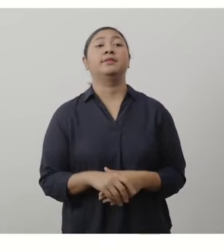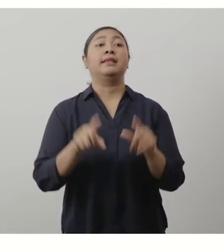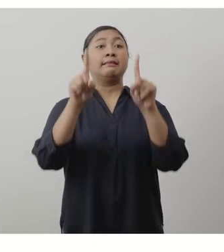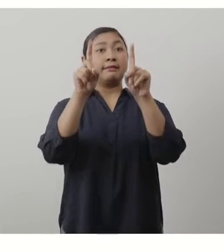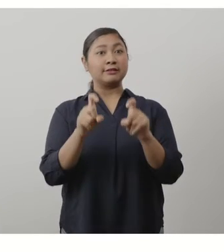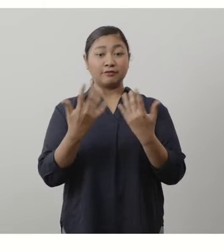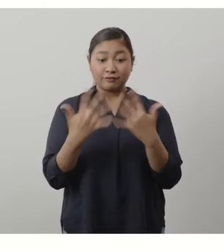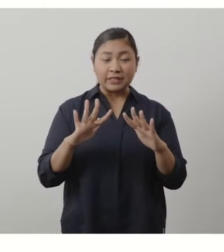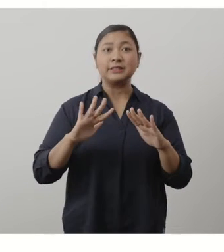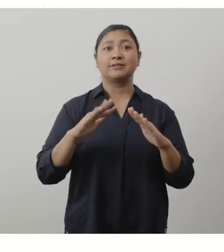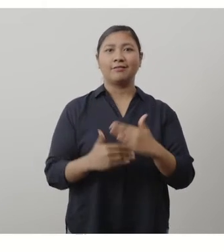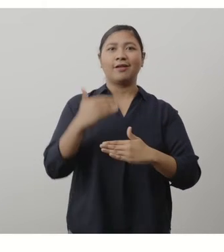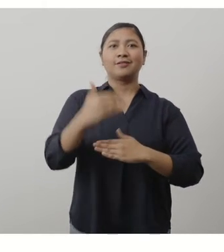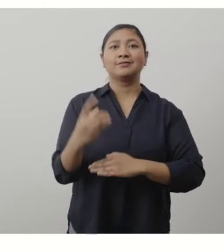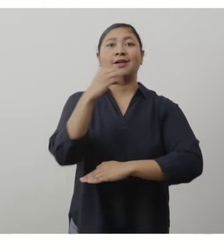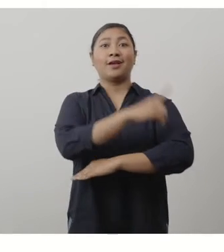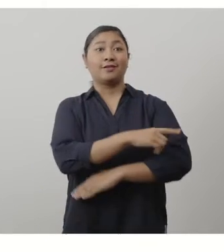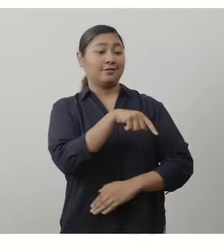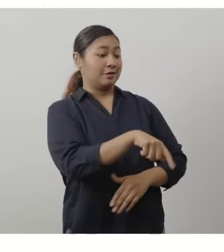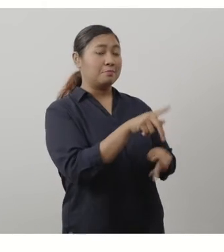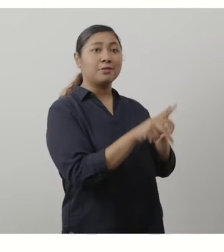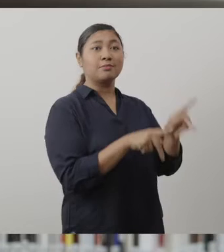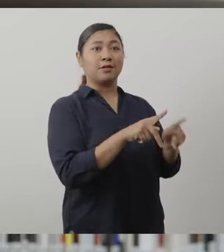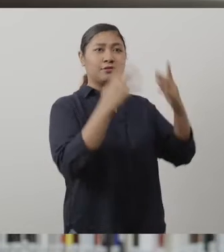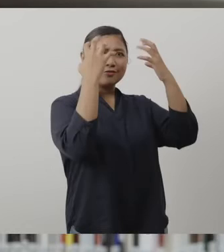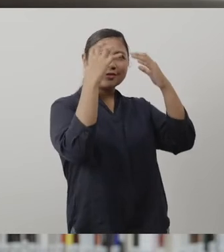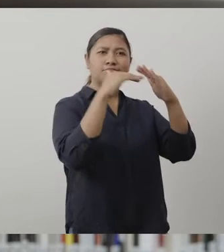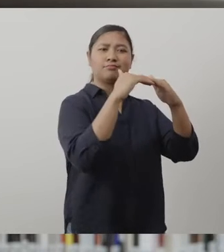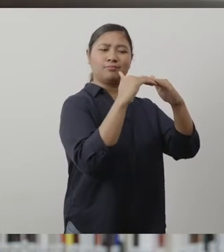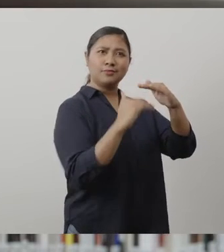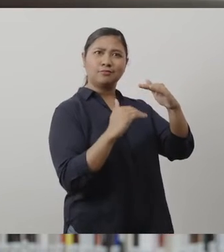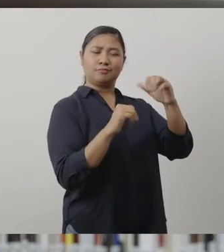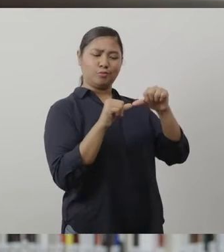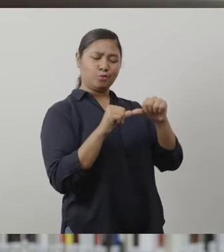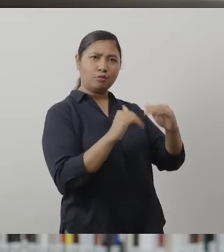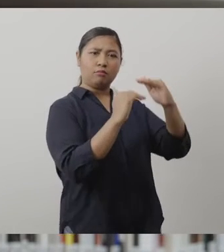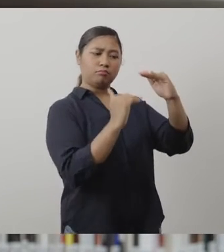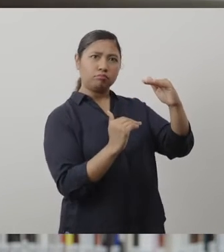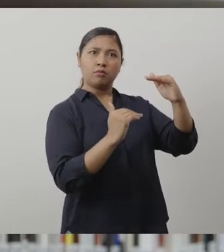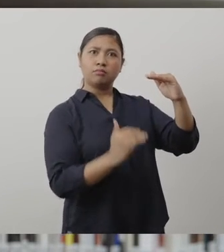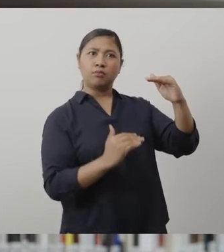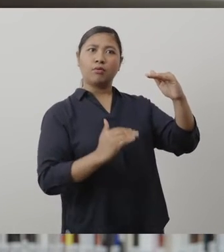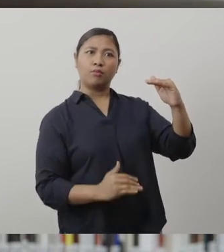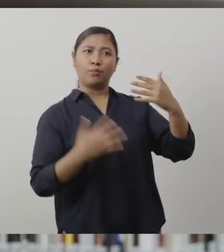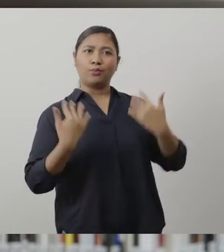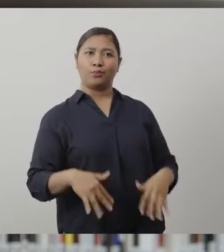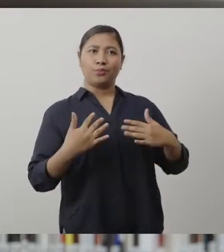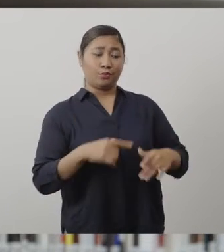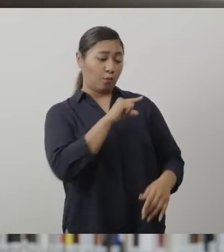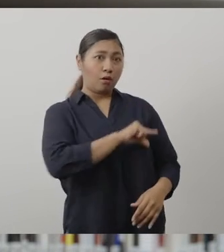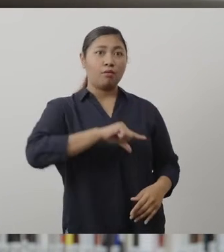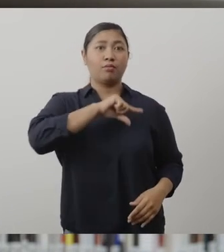as compared to those who didn't. We also found that across time, at least one day after the intervention is over, people were able to